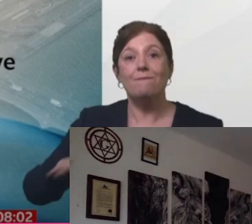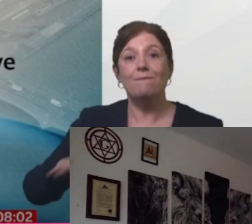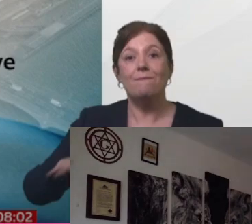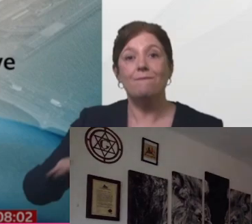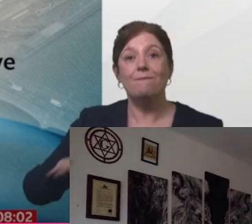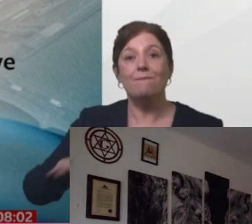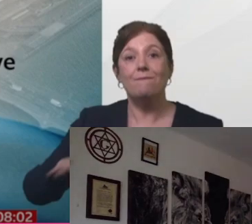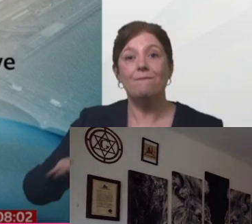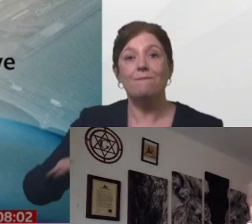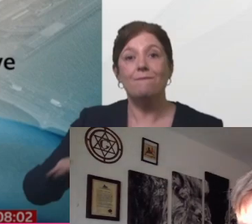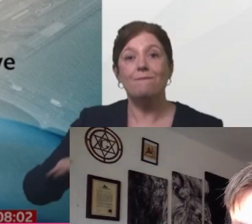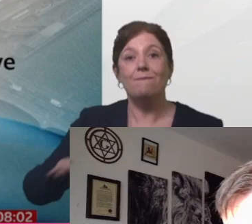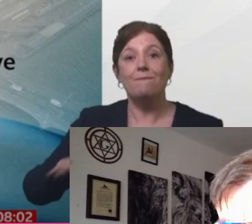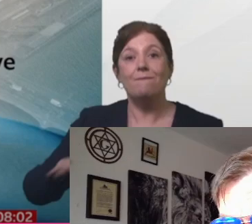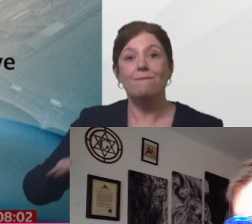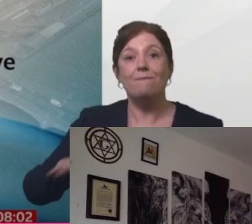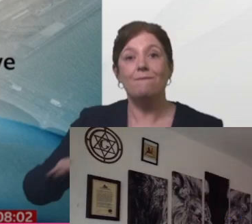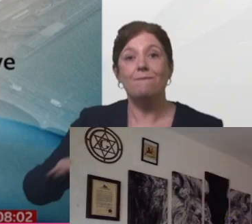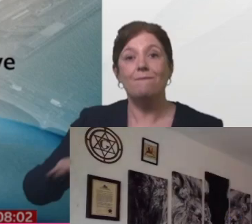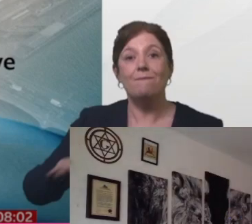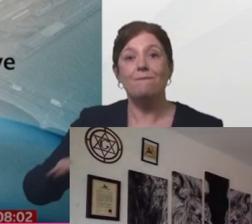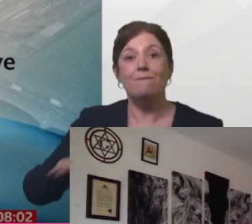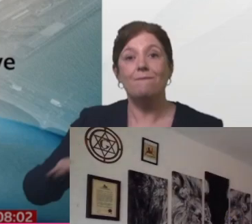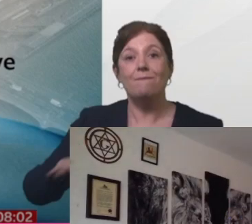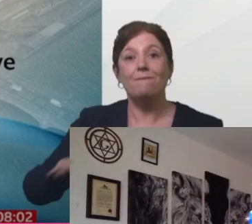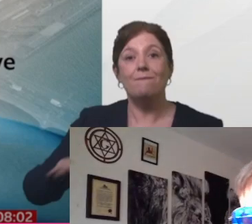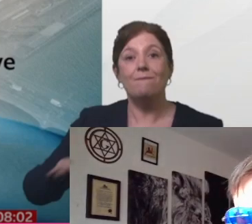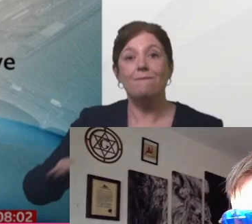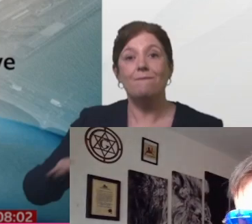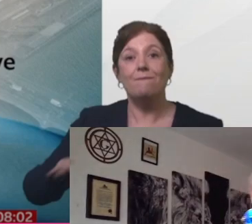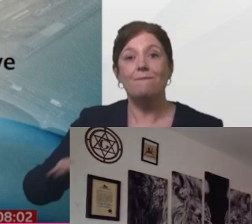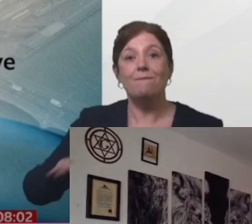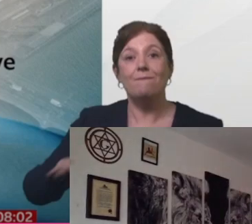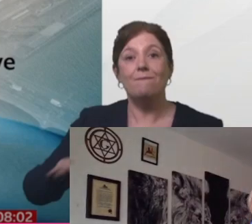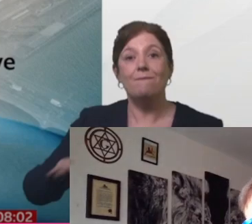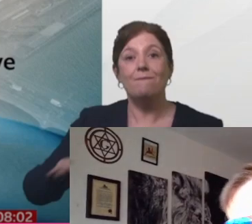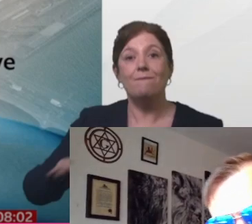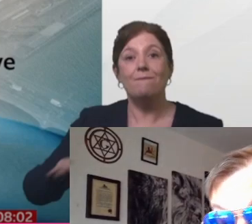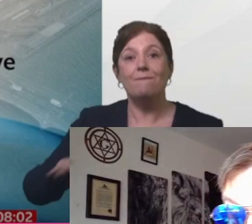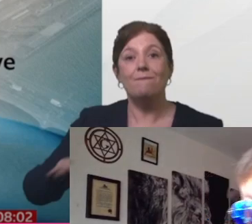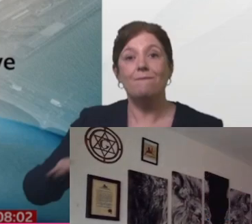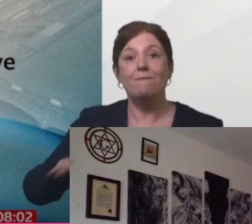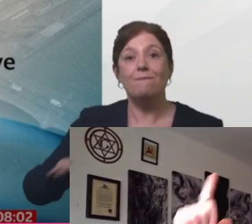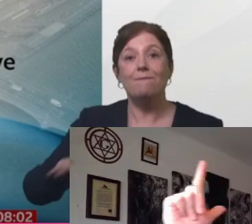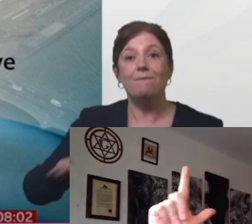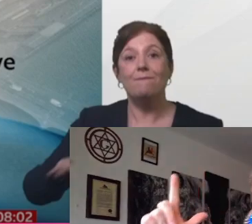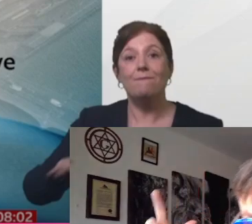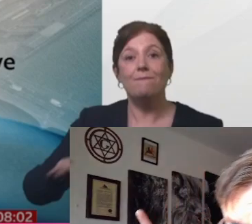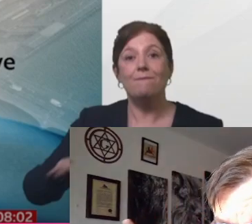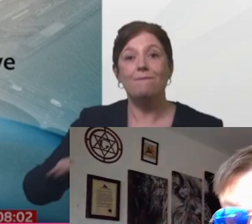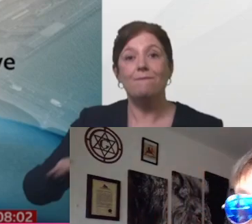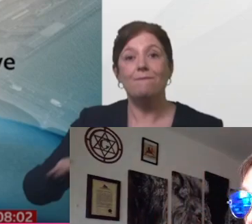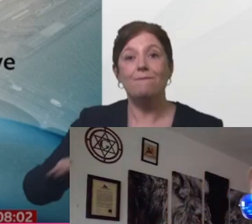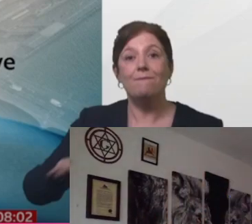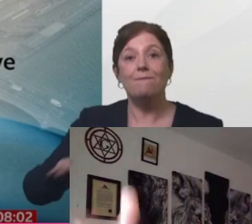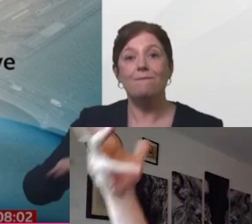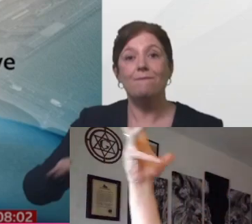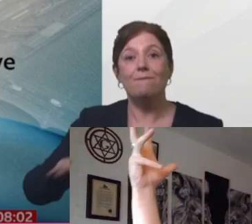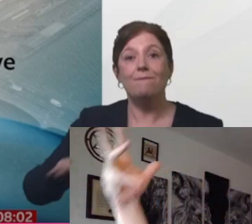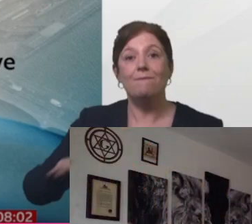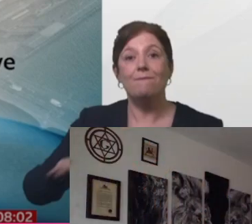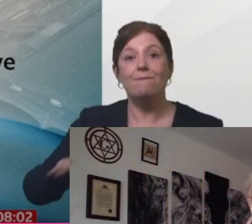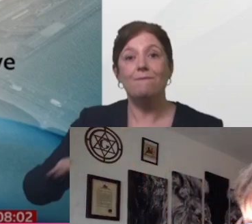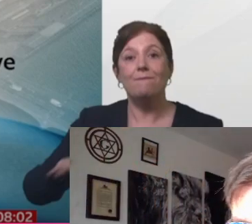more money, they're under threat. What? You just bumped us, you fandans. Right, so I'm an extremist. I'm